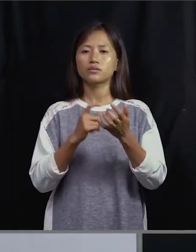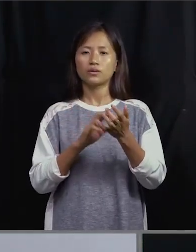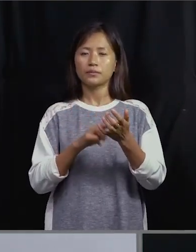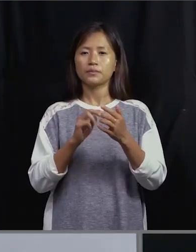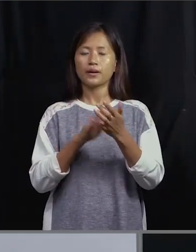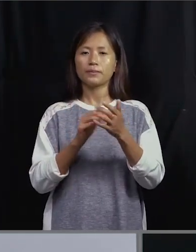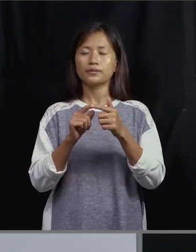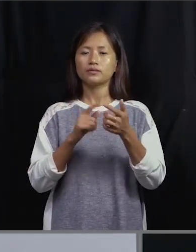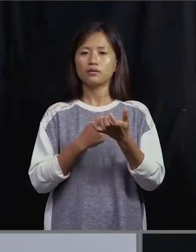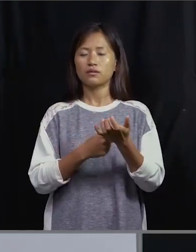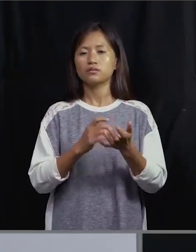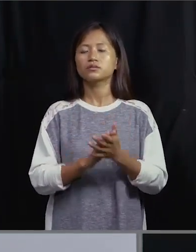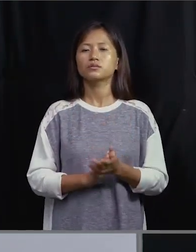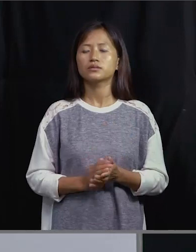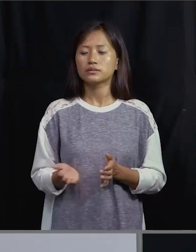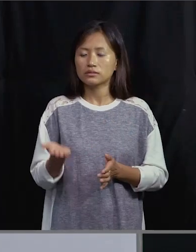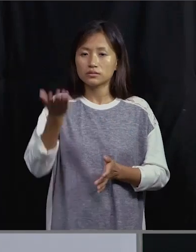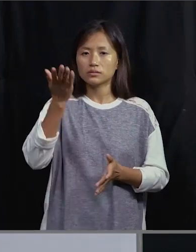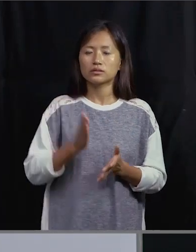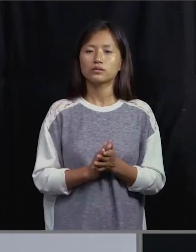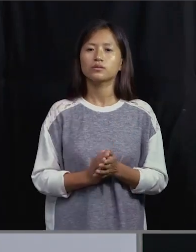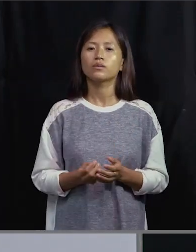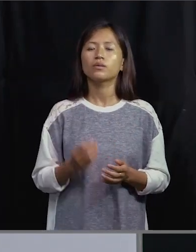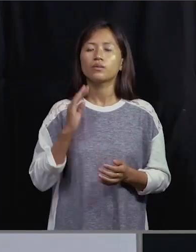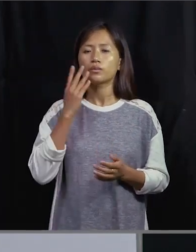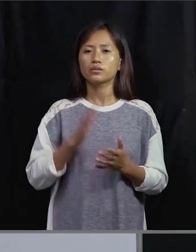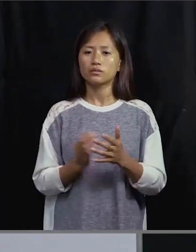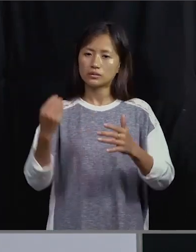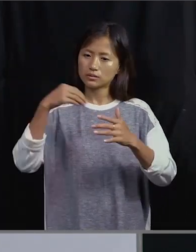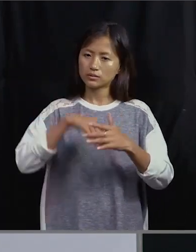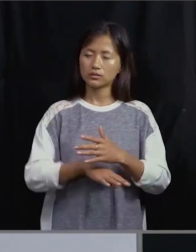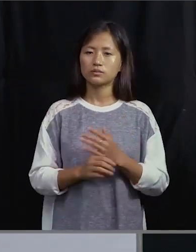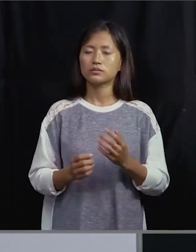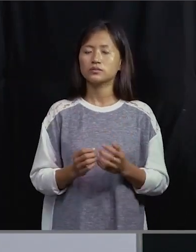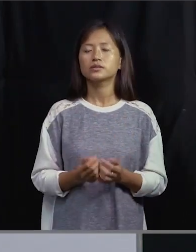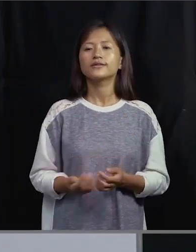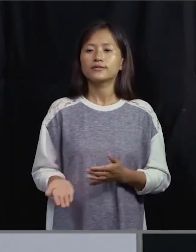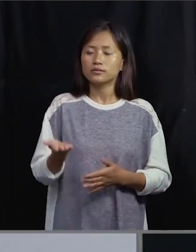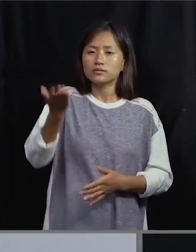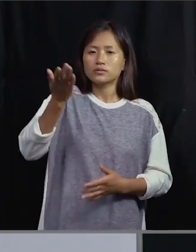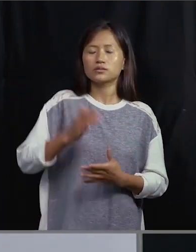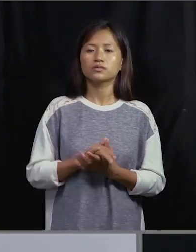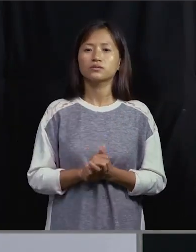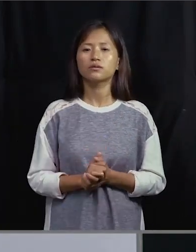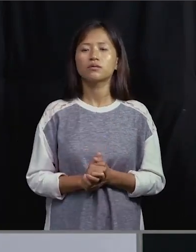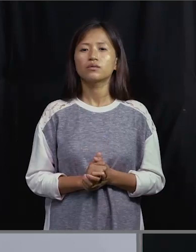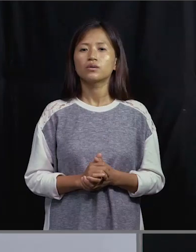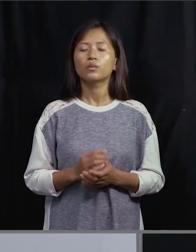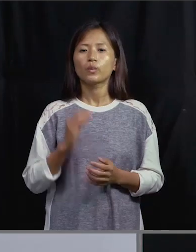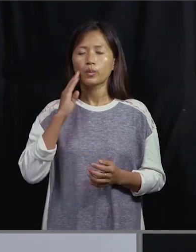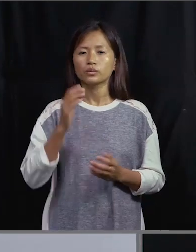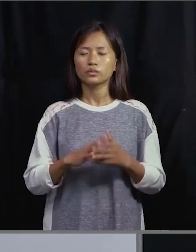services increases when our income increases or not. So initially, when you are